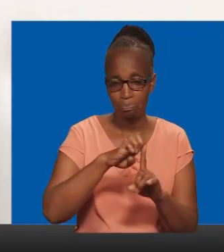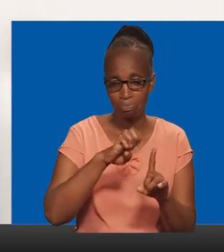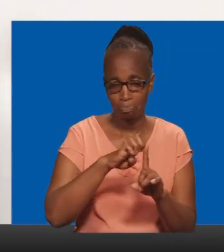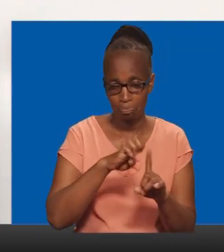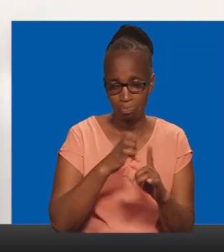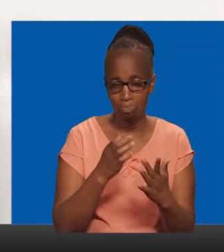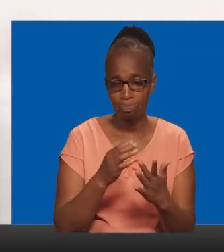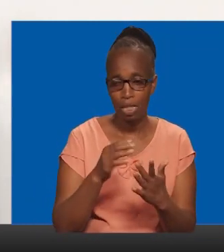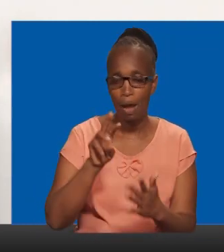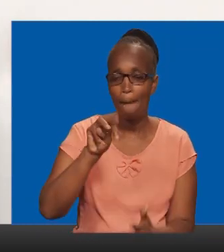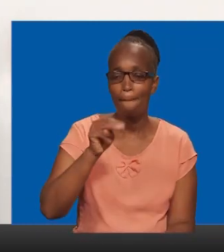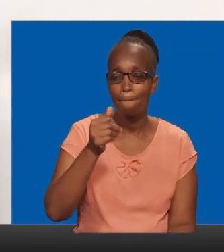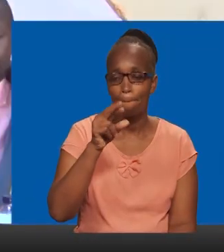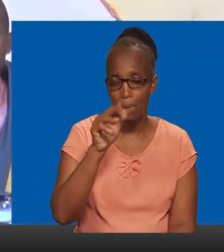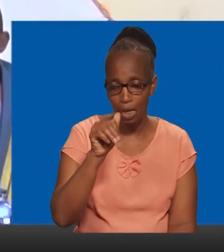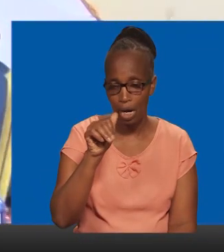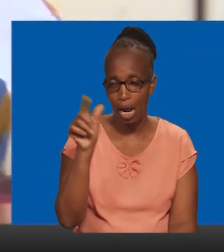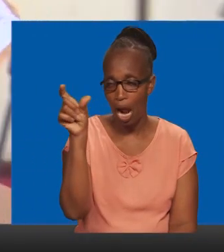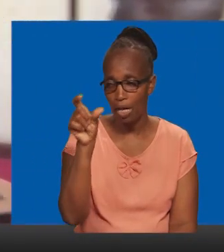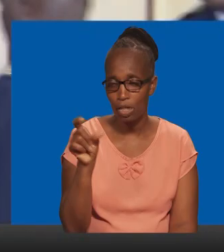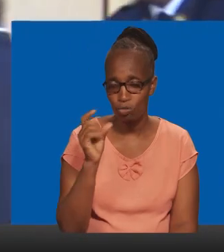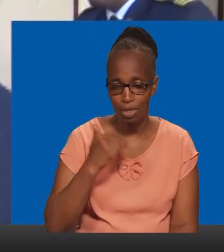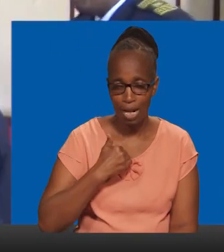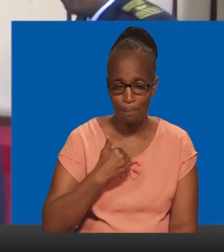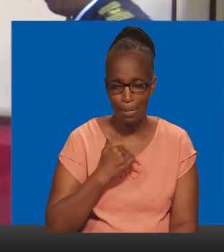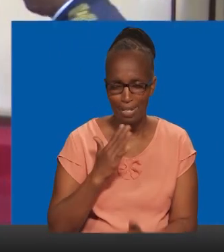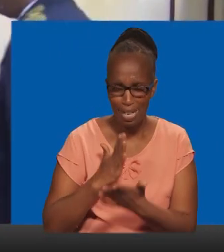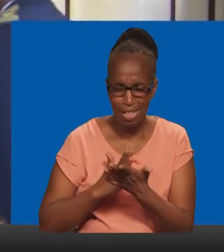been a key focus of my administration. Anthony Madiani, Undugu TV.